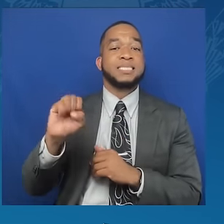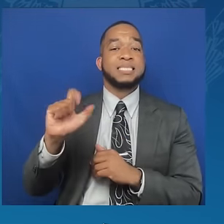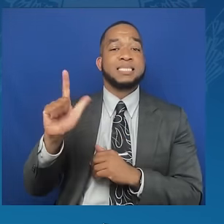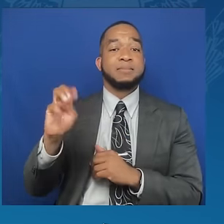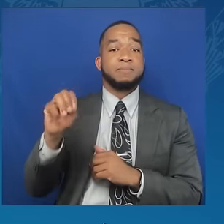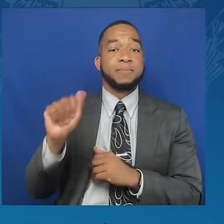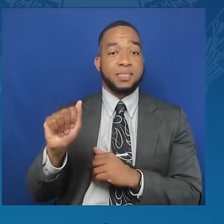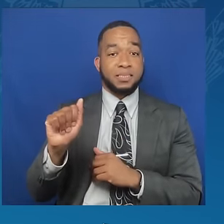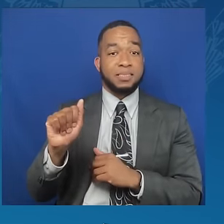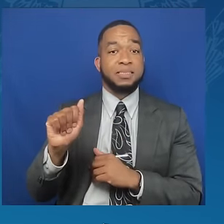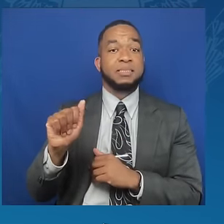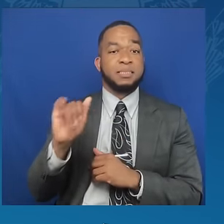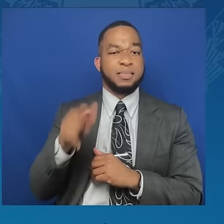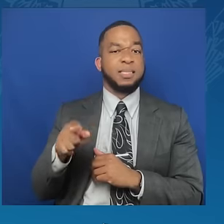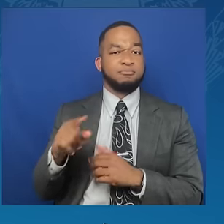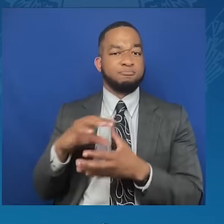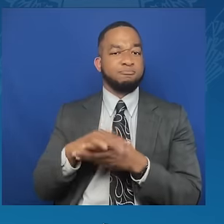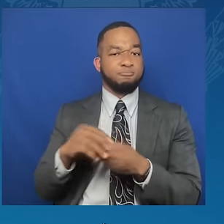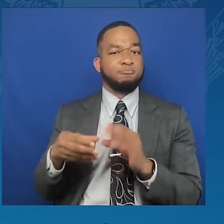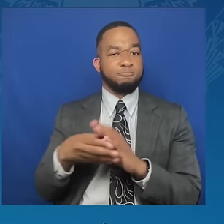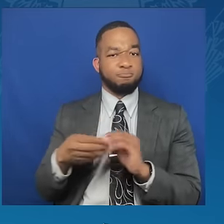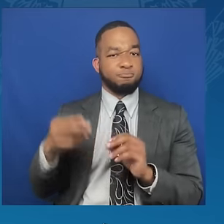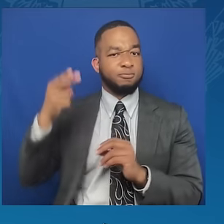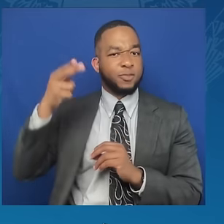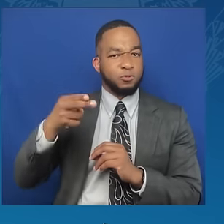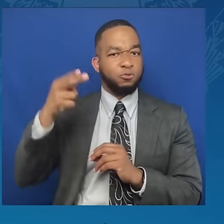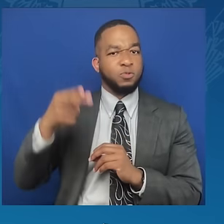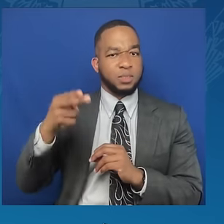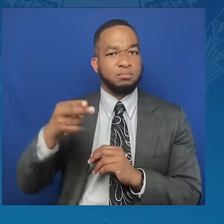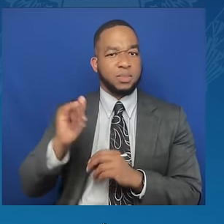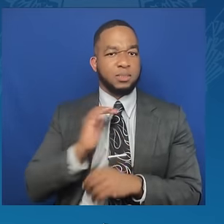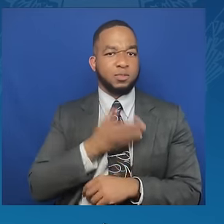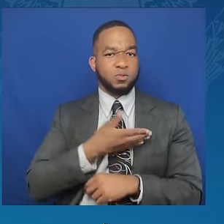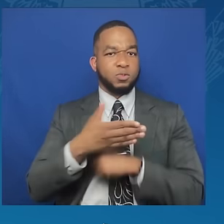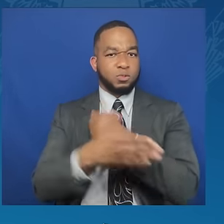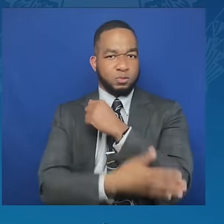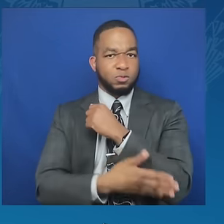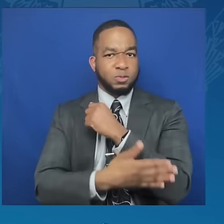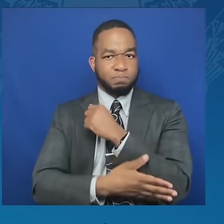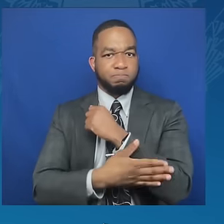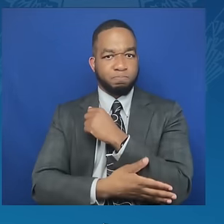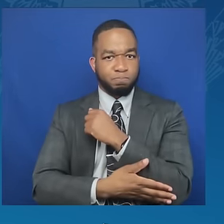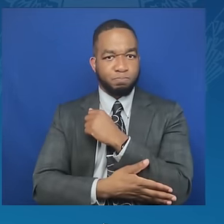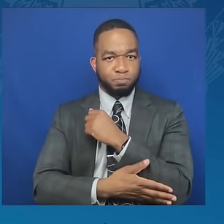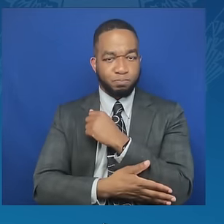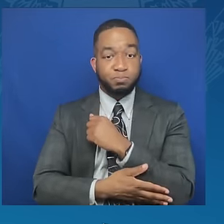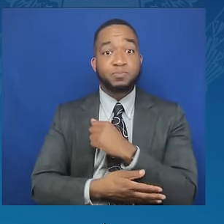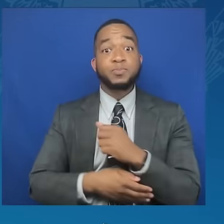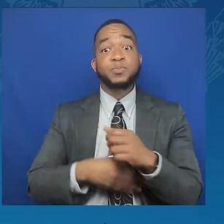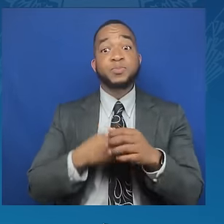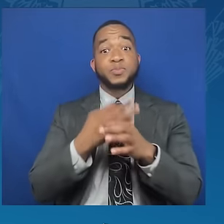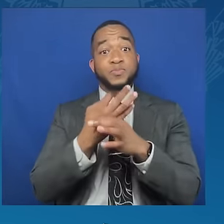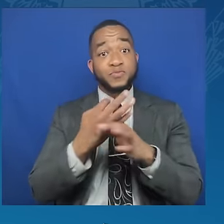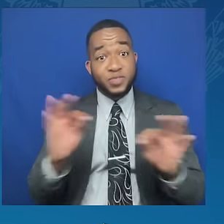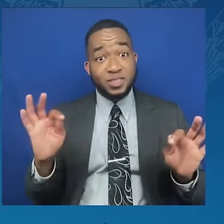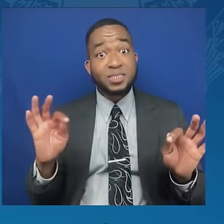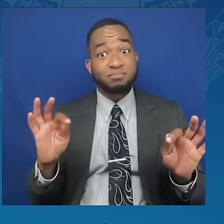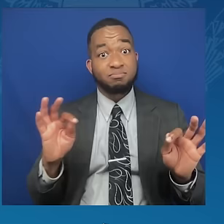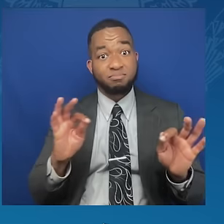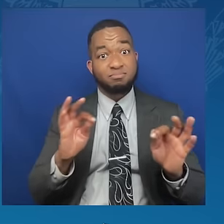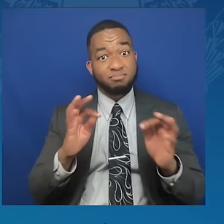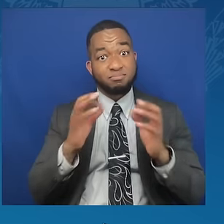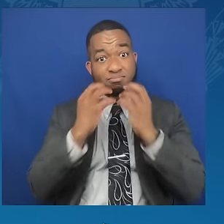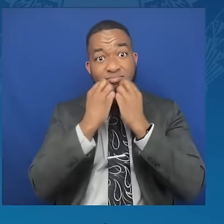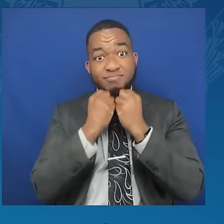Freedom is fundamental to the promise of America. Freedom is not to be